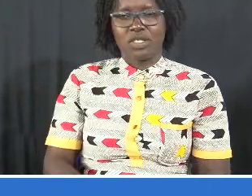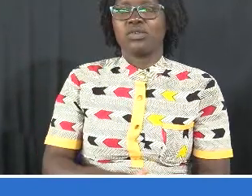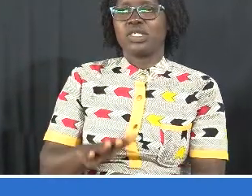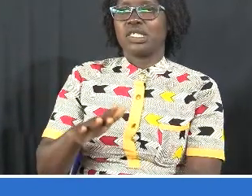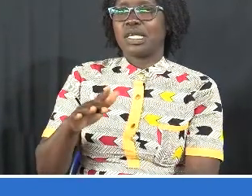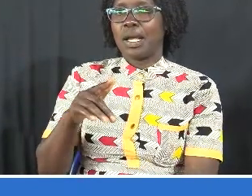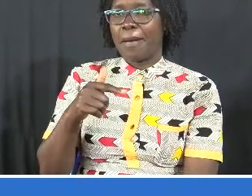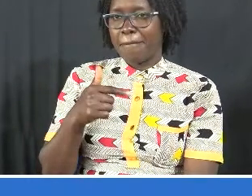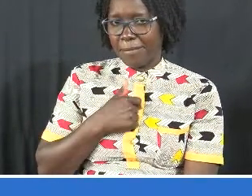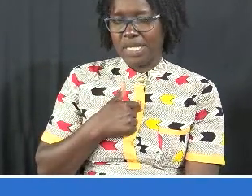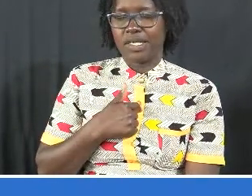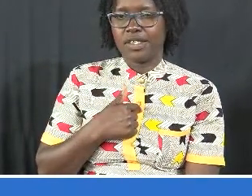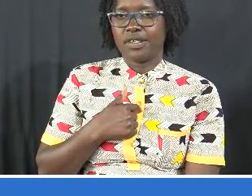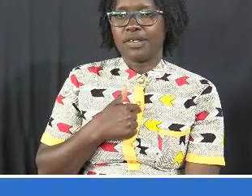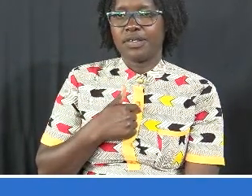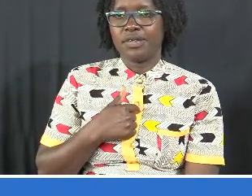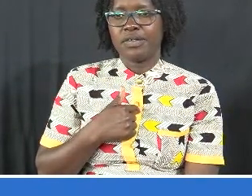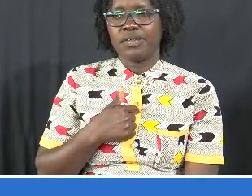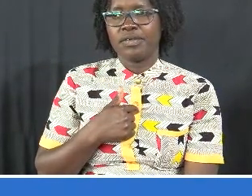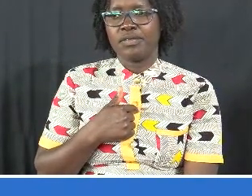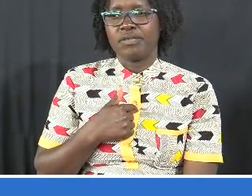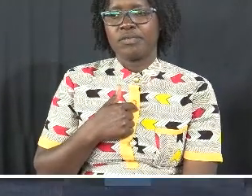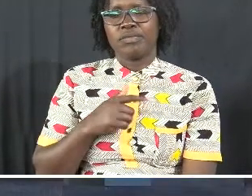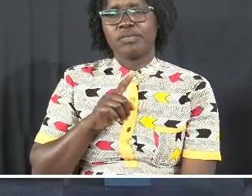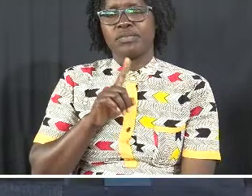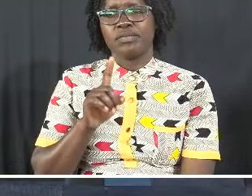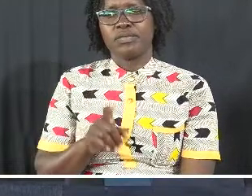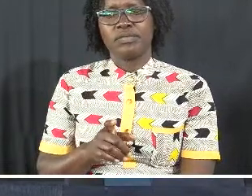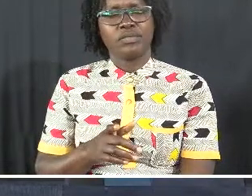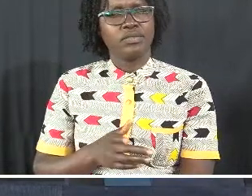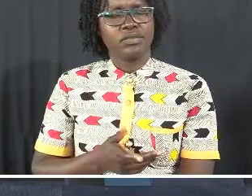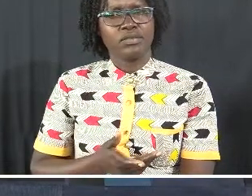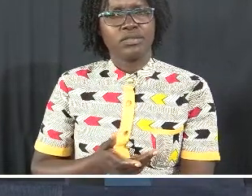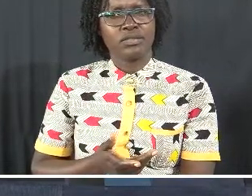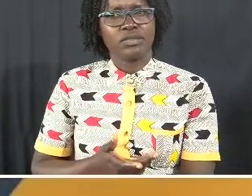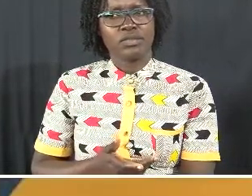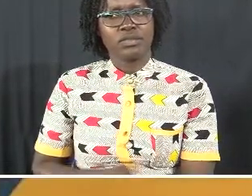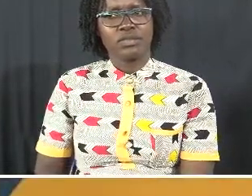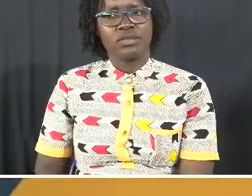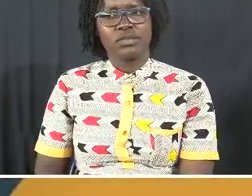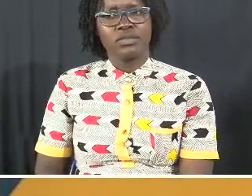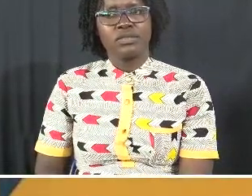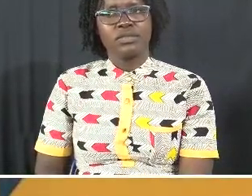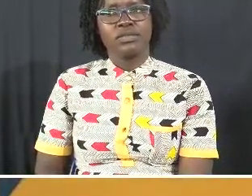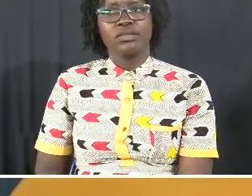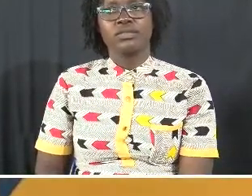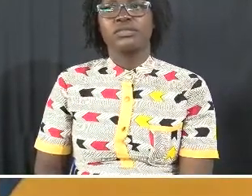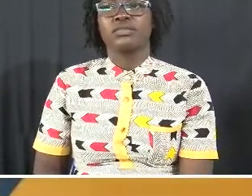persecuting me?